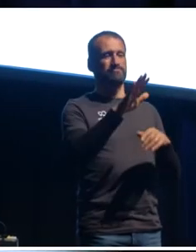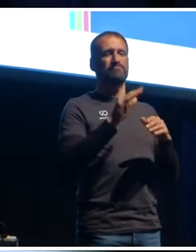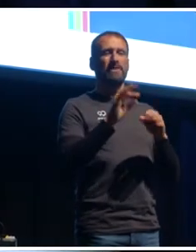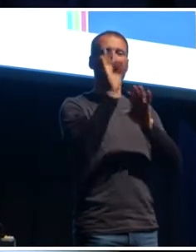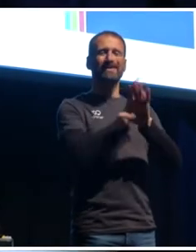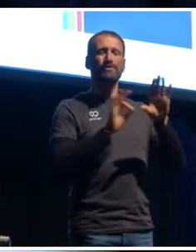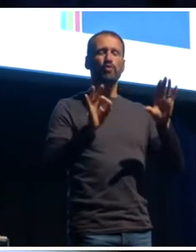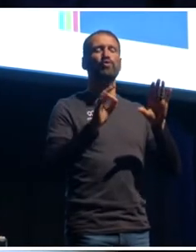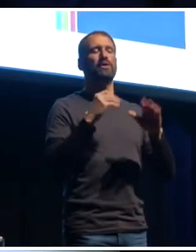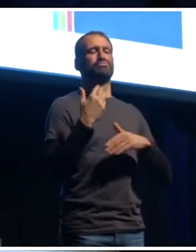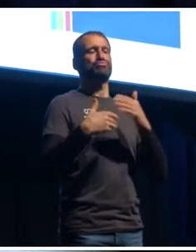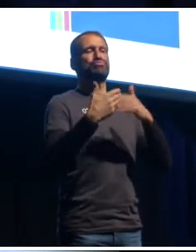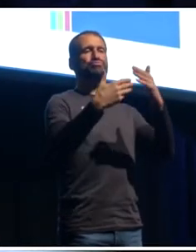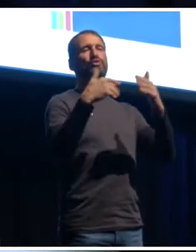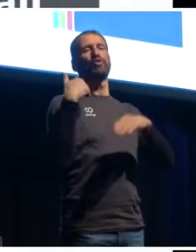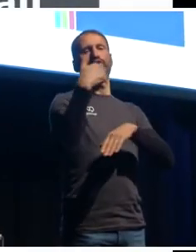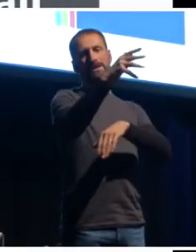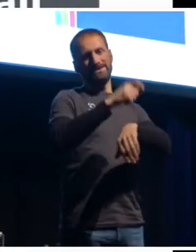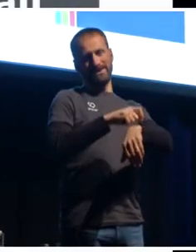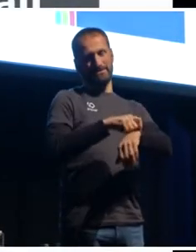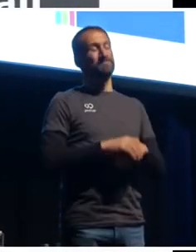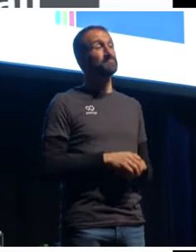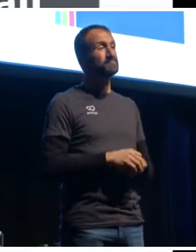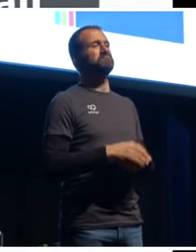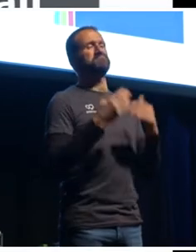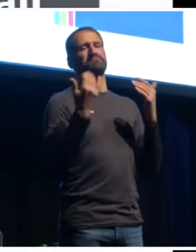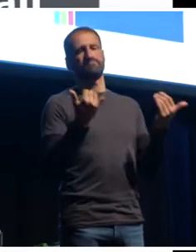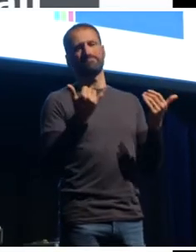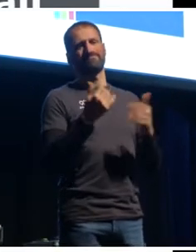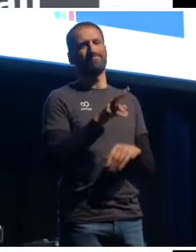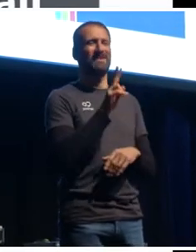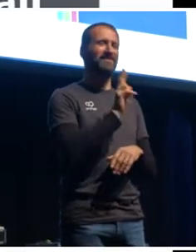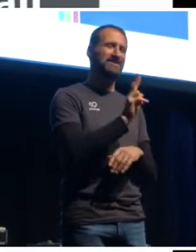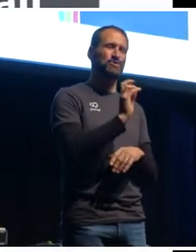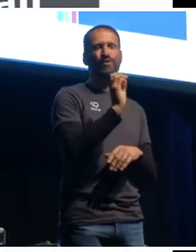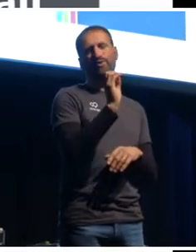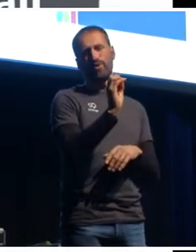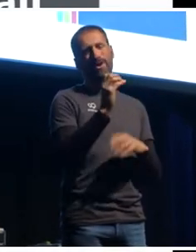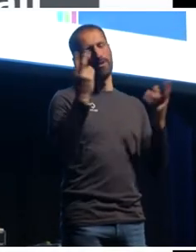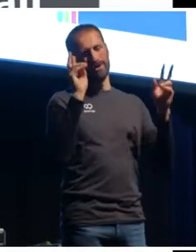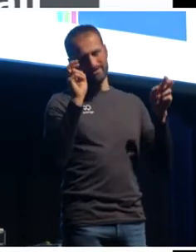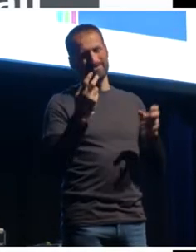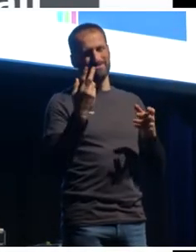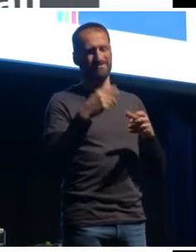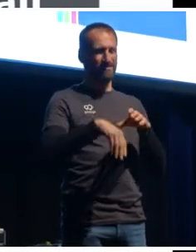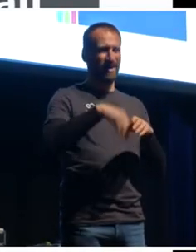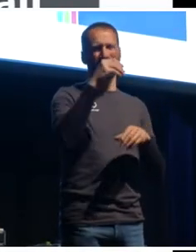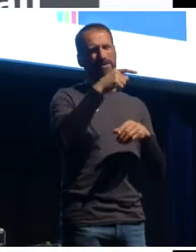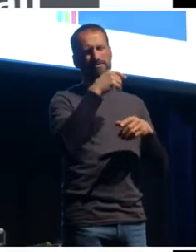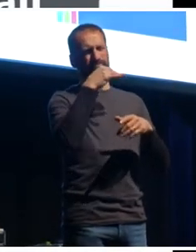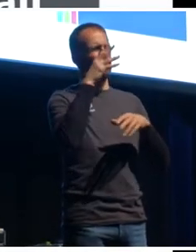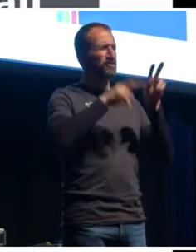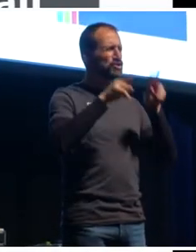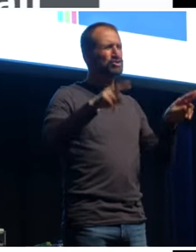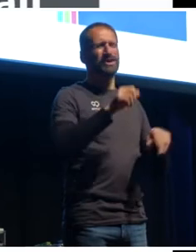over time. So this is what I call V0, or the inception of a lot of apps, and especially from If